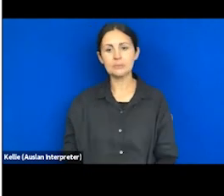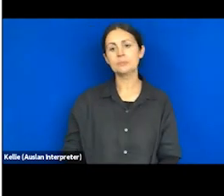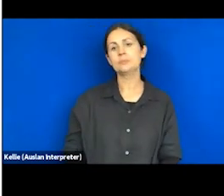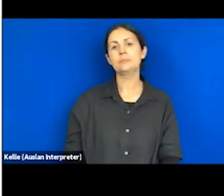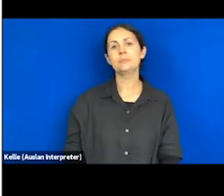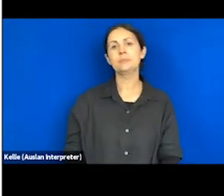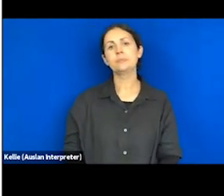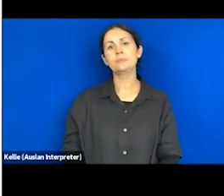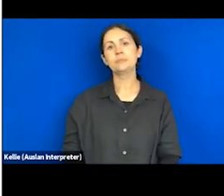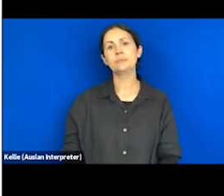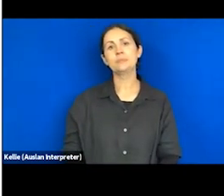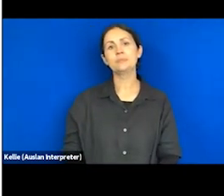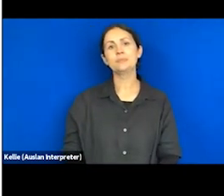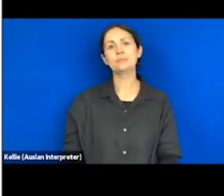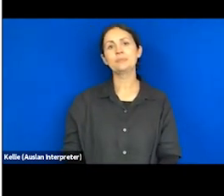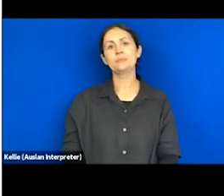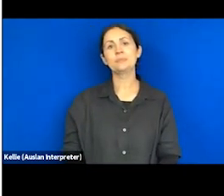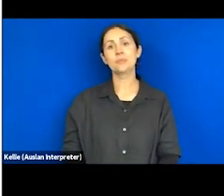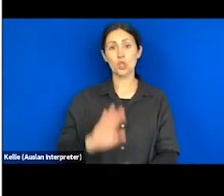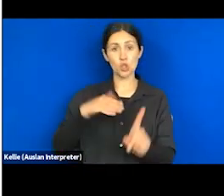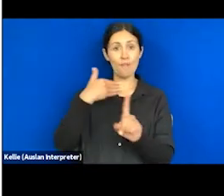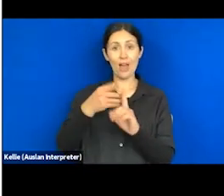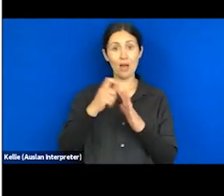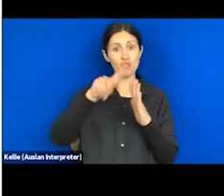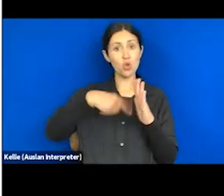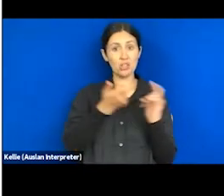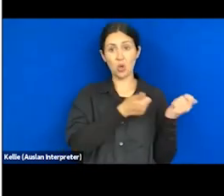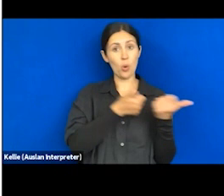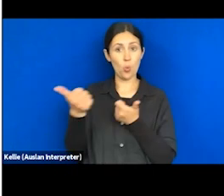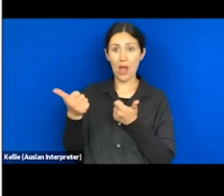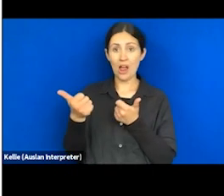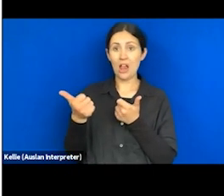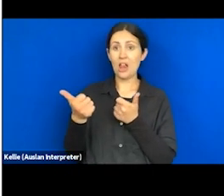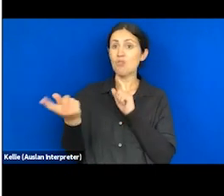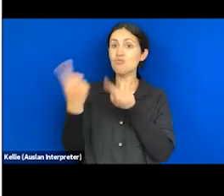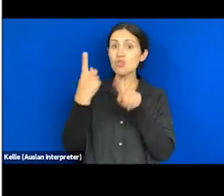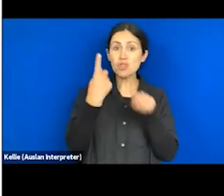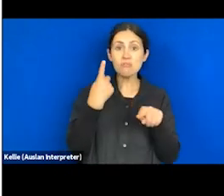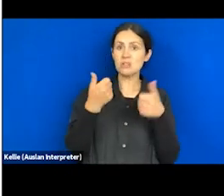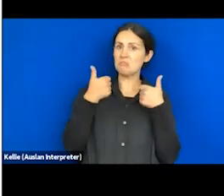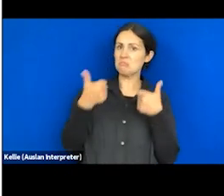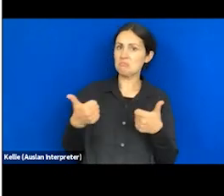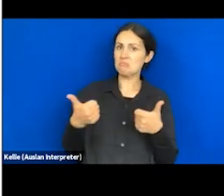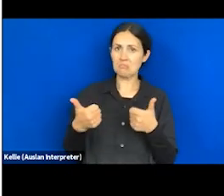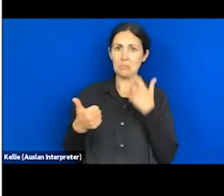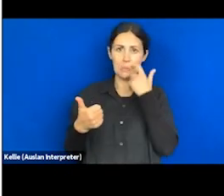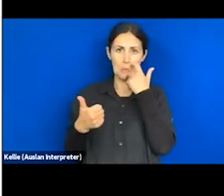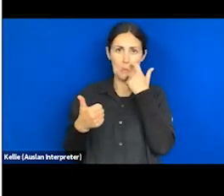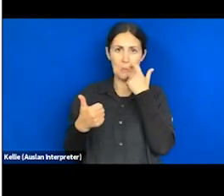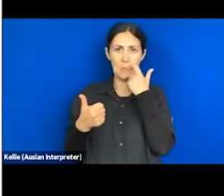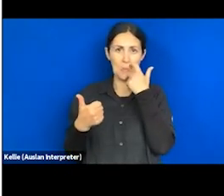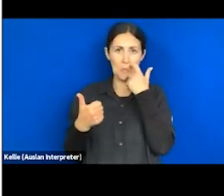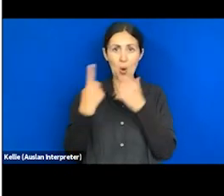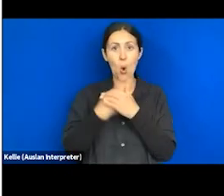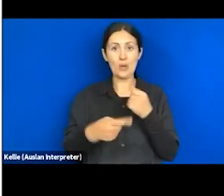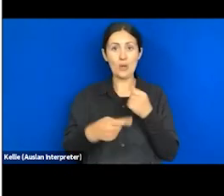To date, the project has been, we think, going quite well, and recruitment has been brisk. Since we opened recruitment earlier this